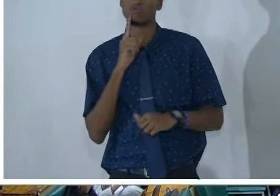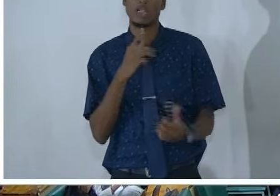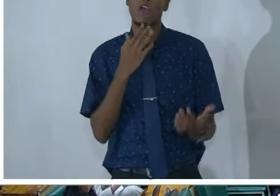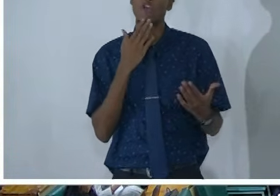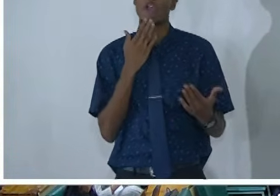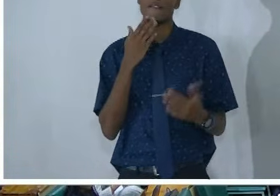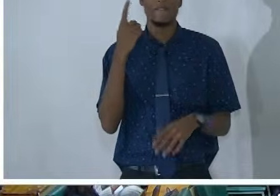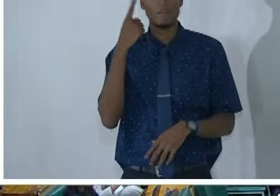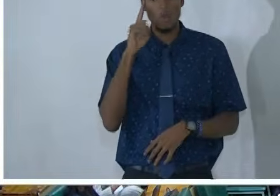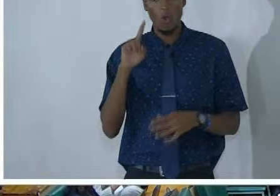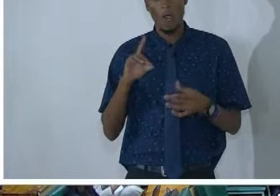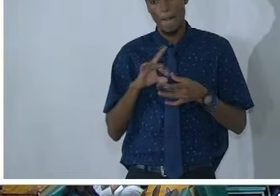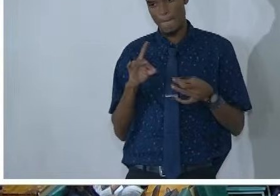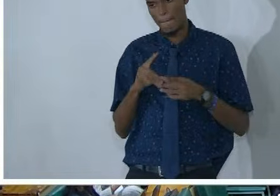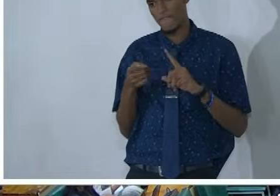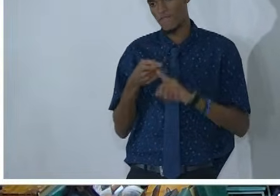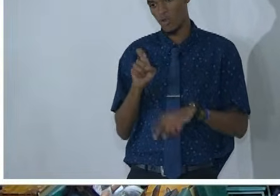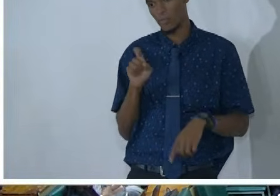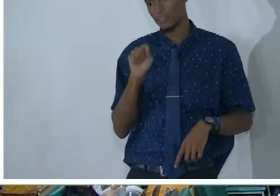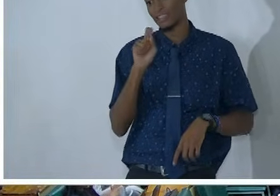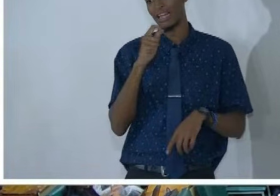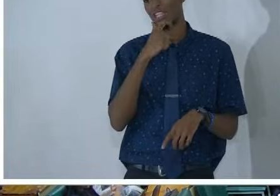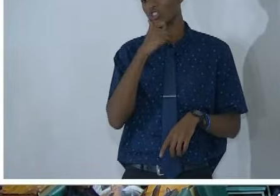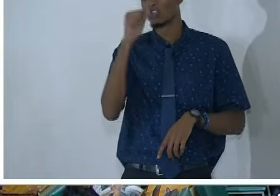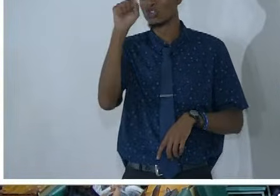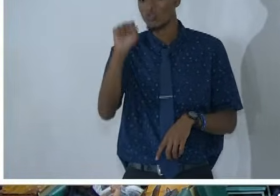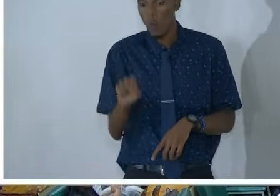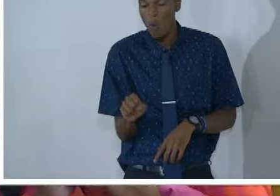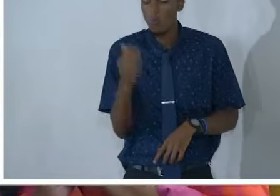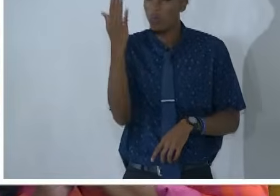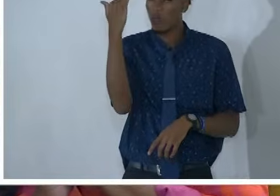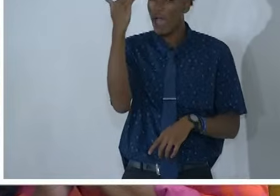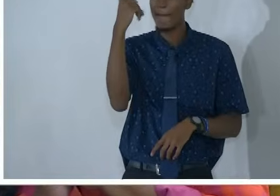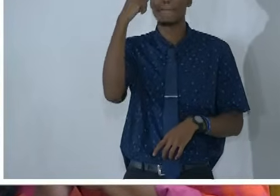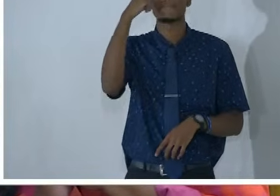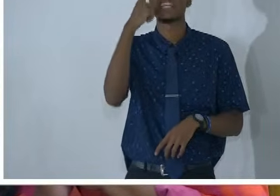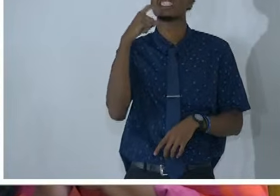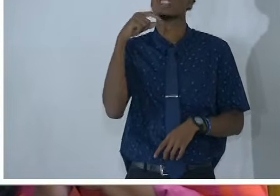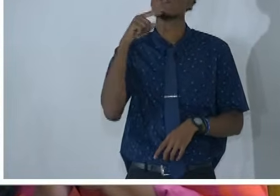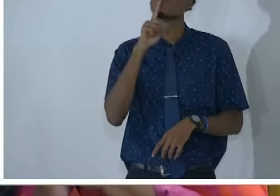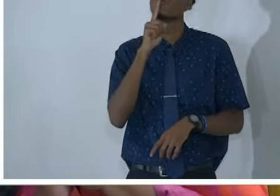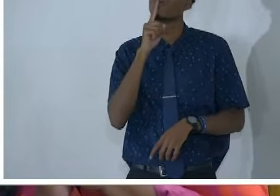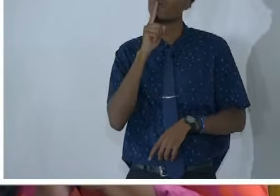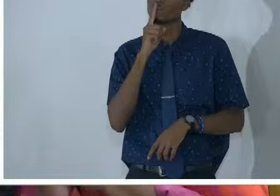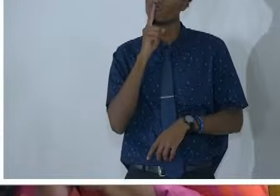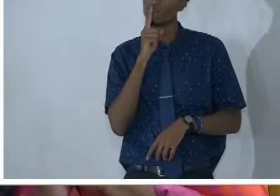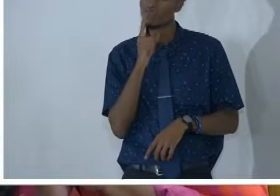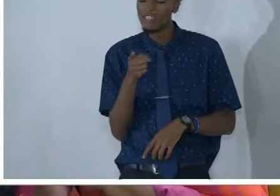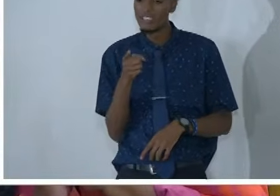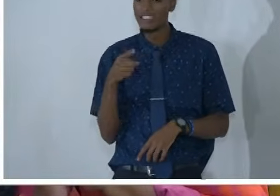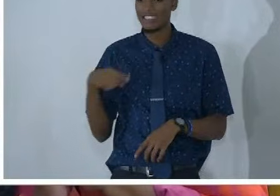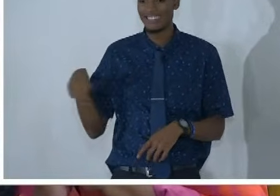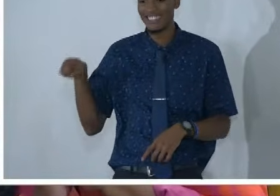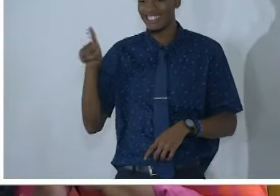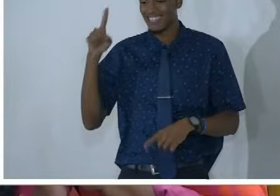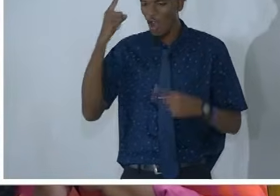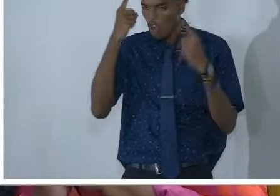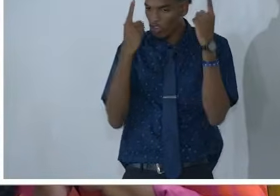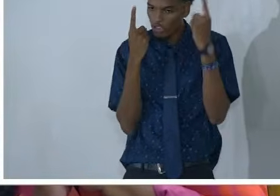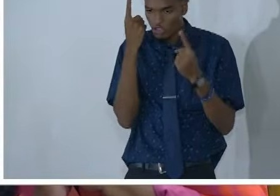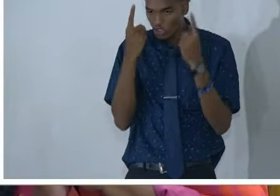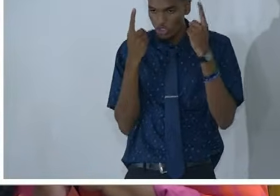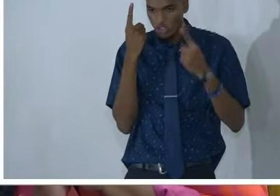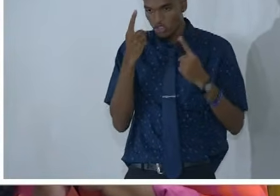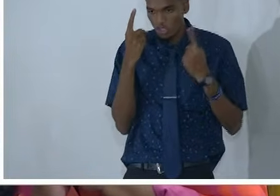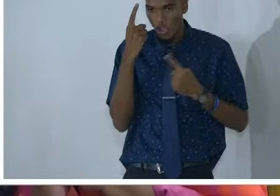the comments from the member from St. Andrews South, because it is akin to some of the concerns that I